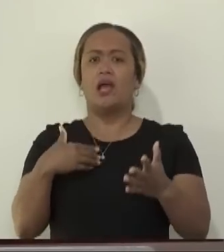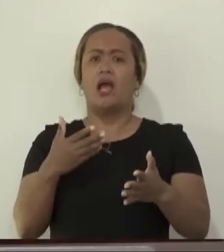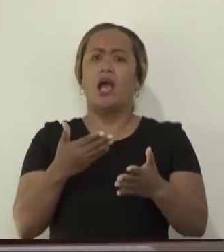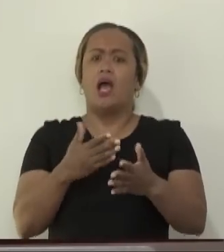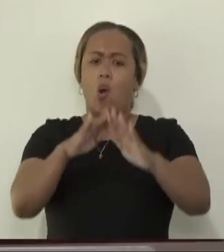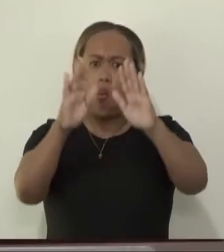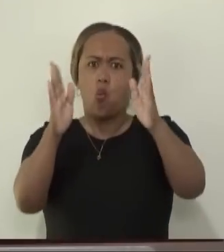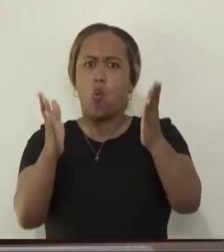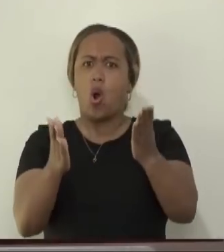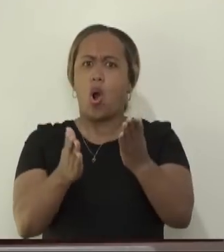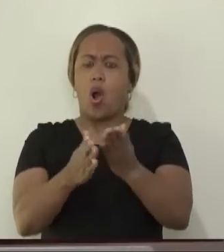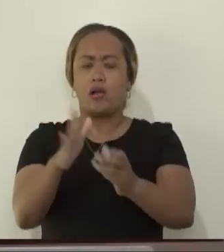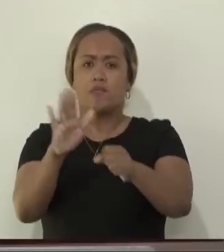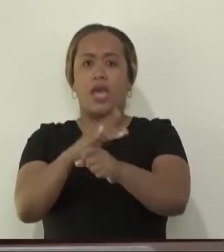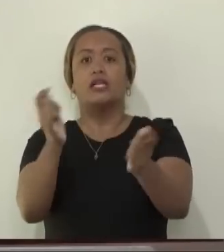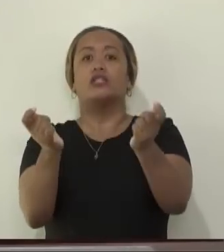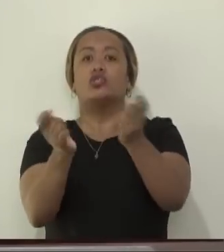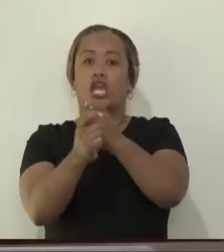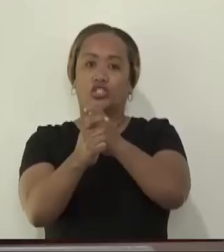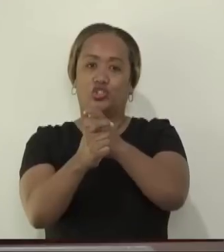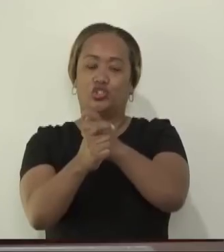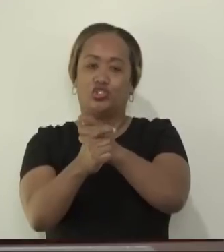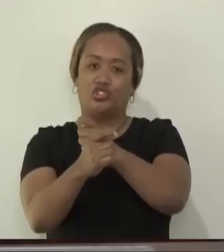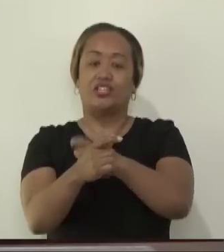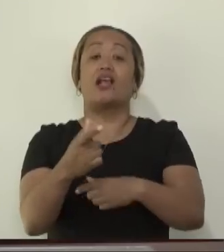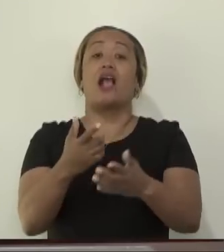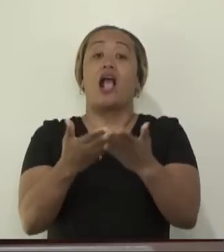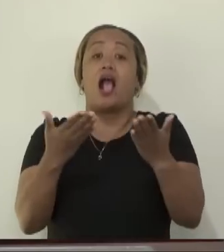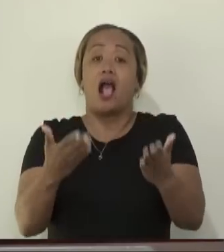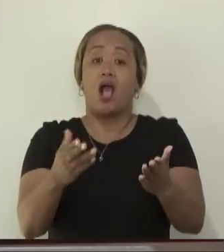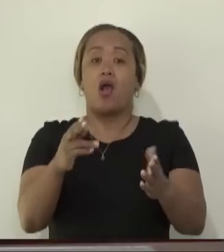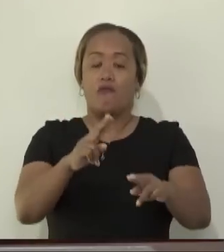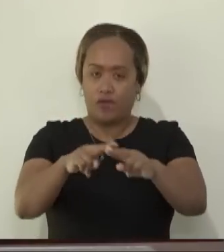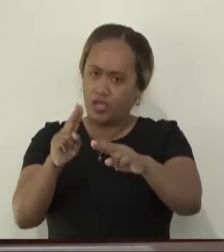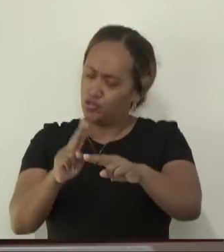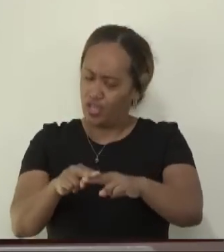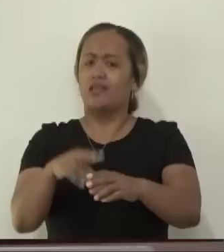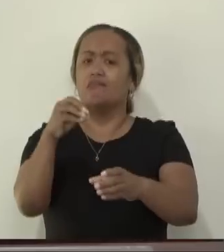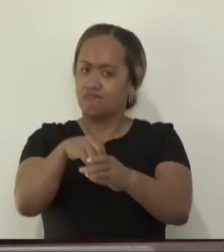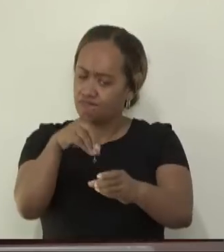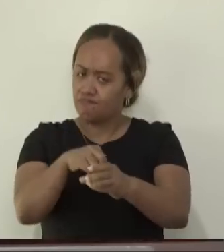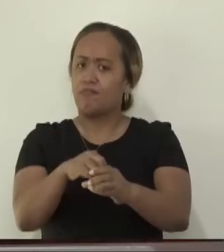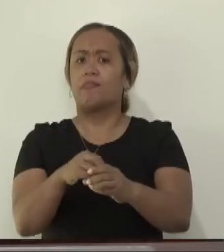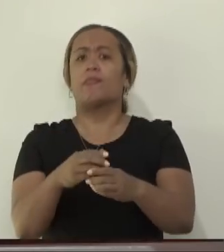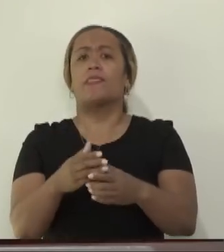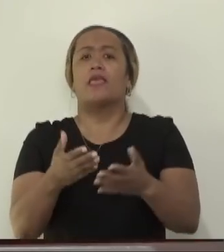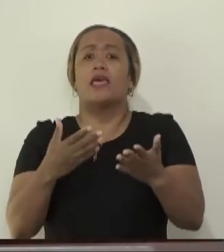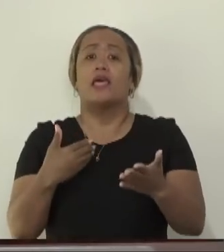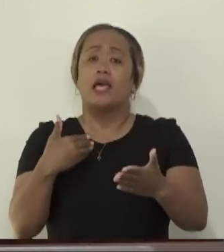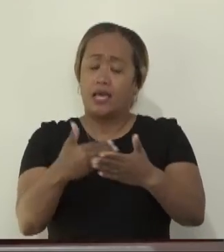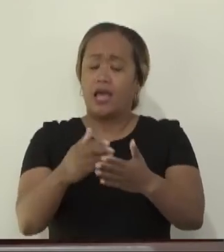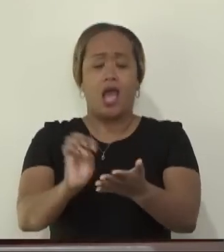whole world to make necessary structural adjustments, and Fiji is no exception. Indeed,